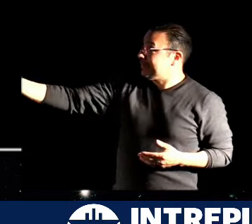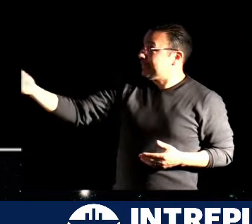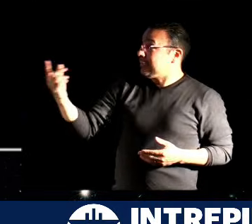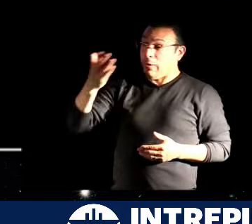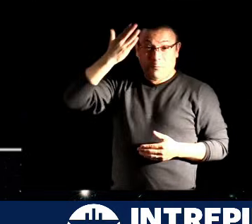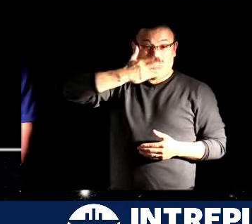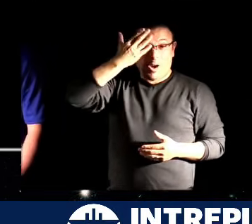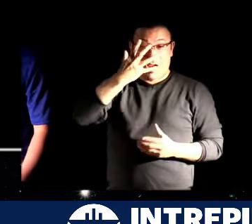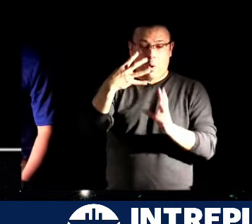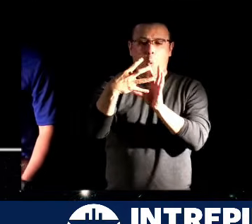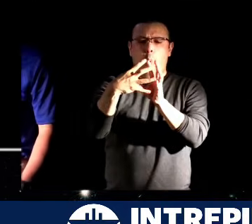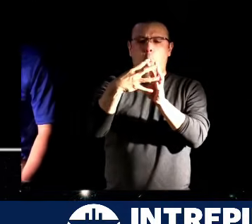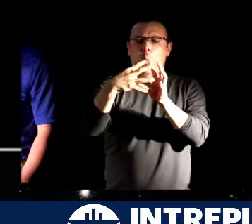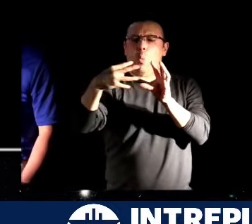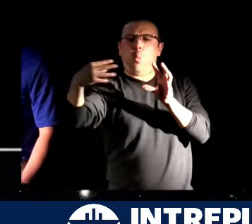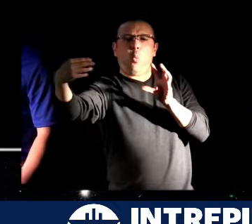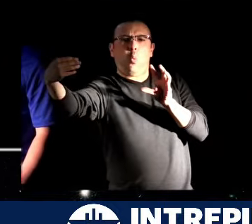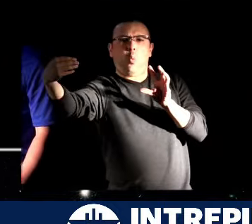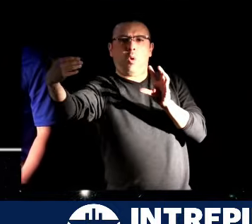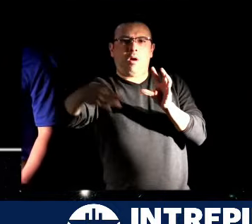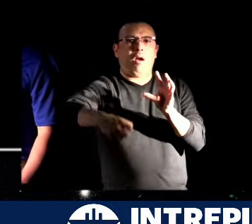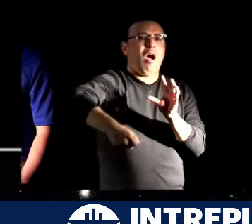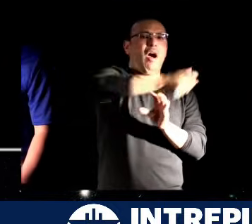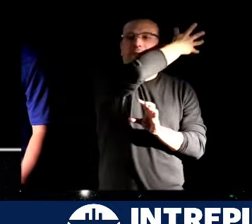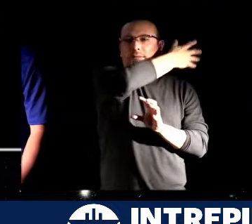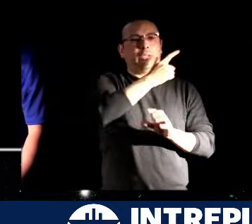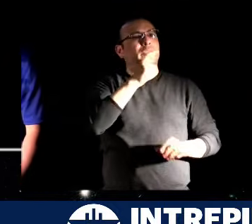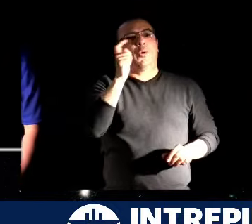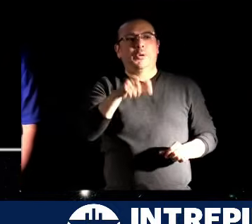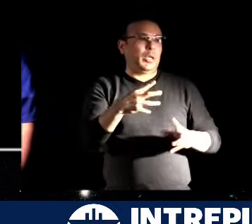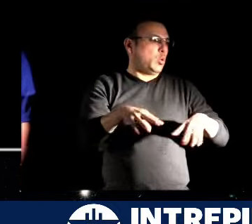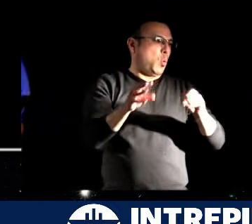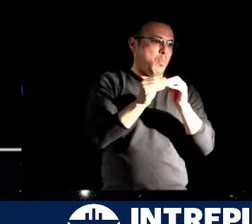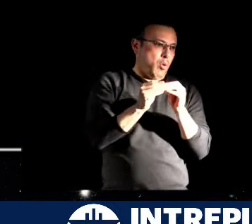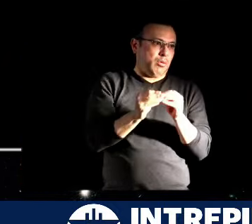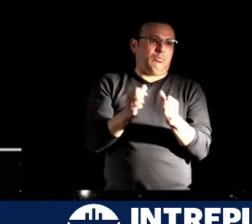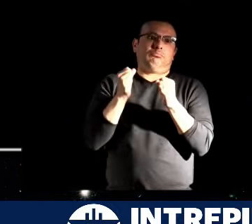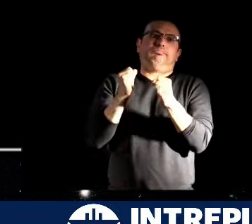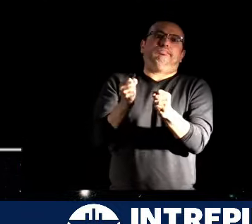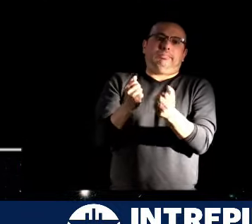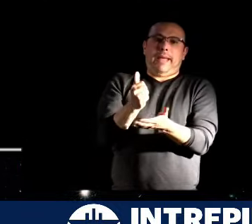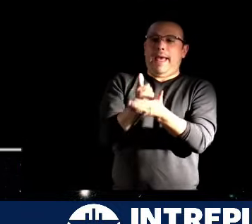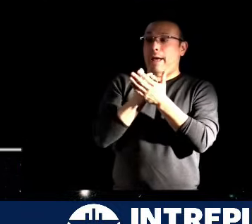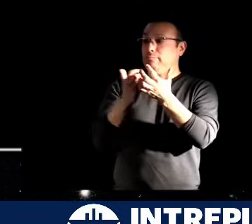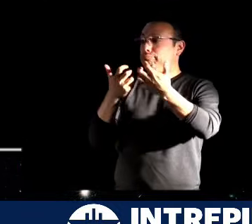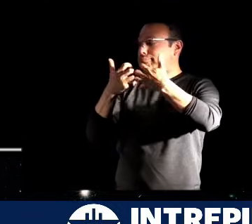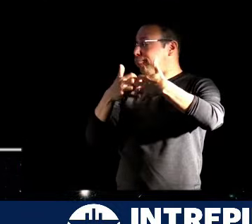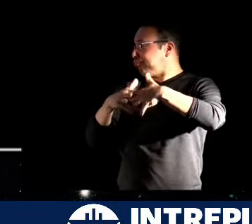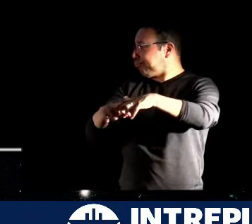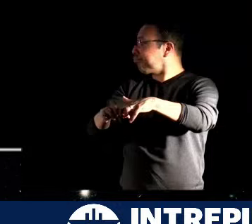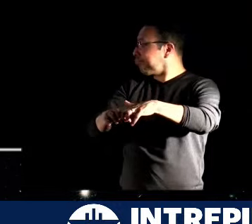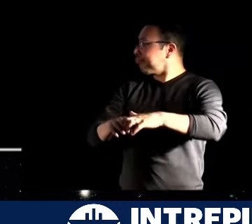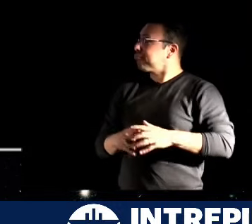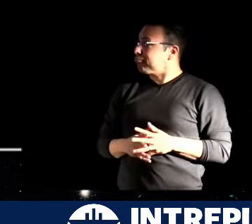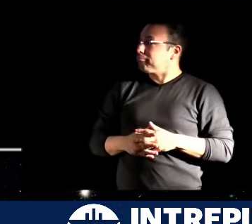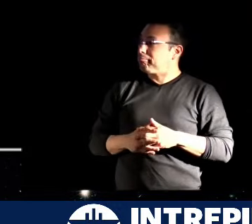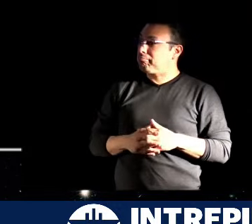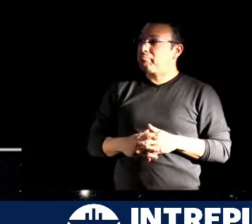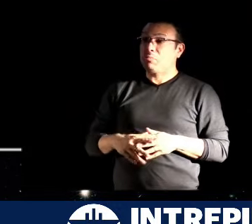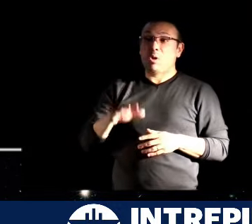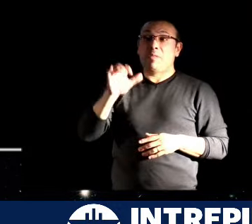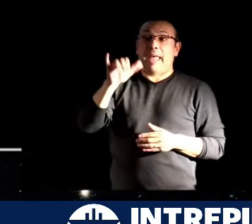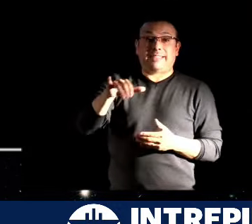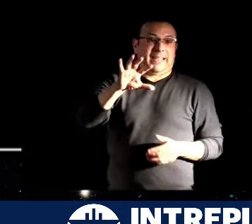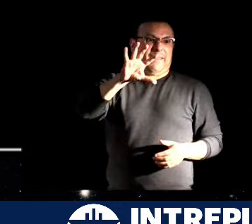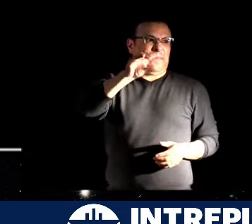breakthrough, and that's what allowed Parker Solar Probe to continue on. And this is really the culmination of 50 years of